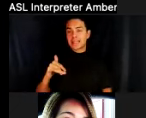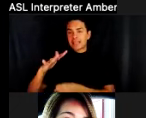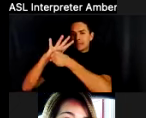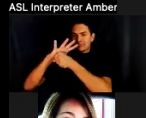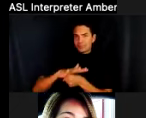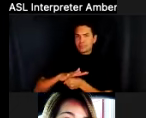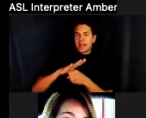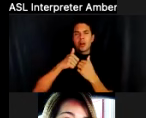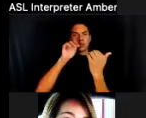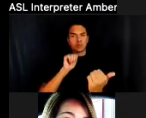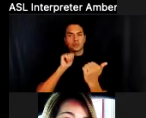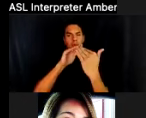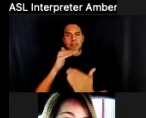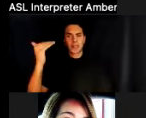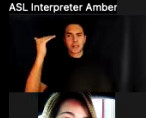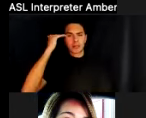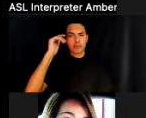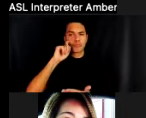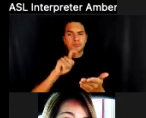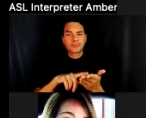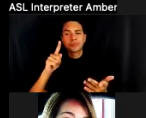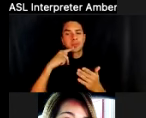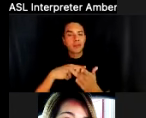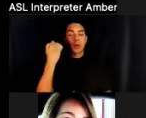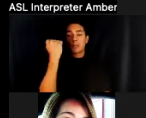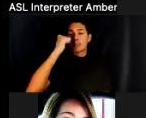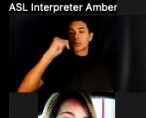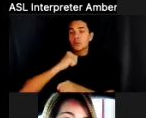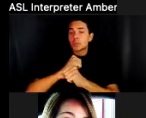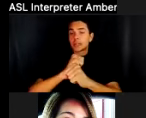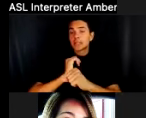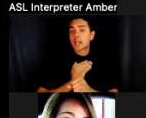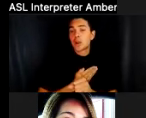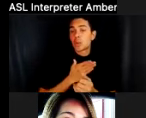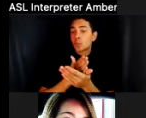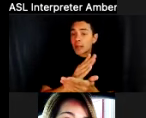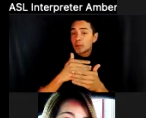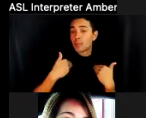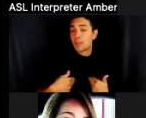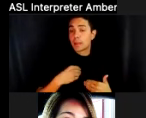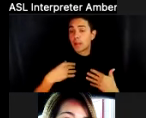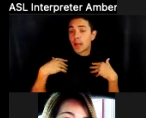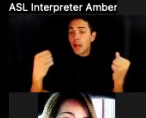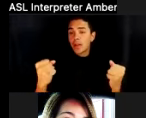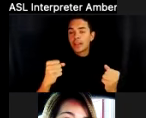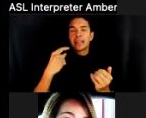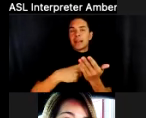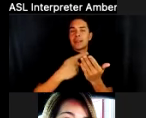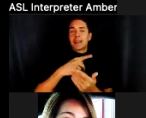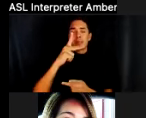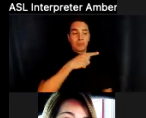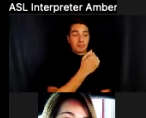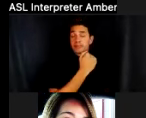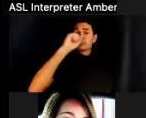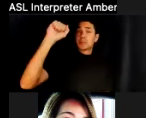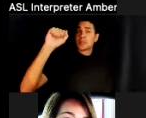to protect our rights, yep, to our bodies and our health. This can be seen as outspoken or outside of societal norms. Yes, absolutely. We're going to talk a little bit